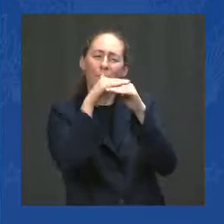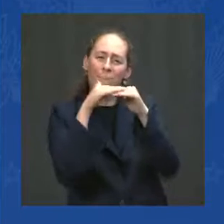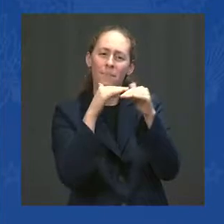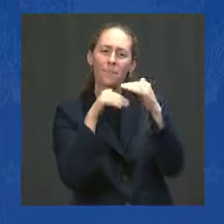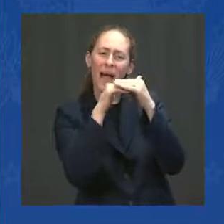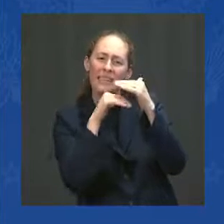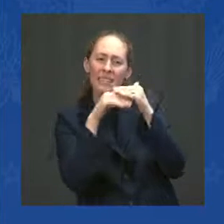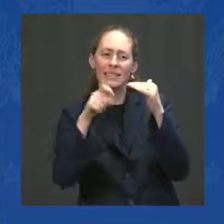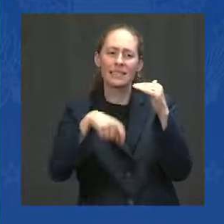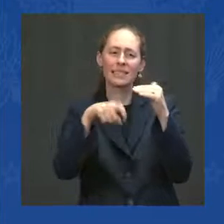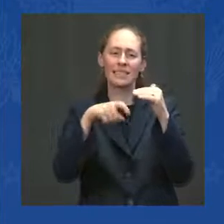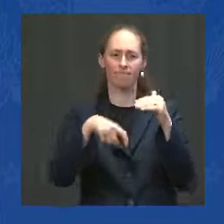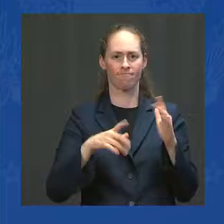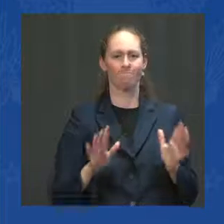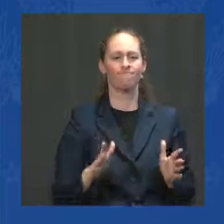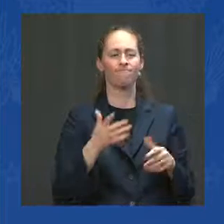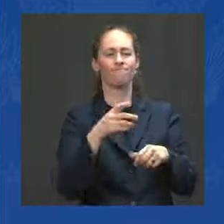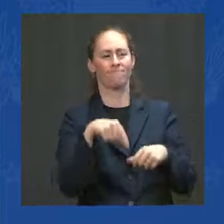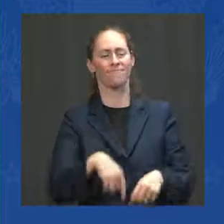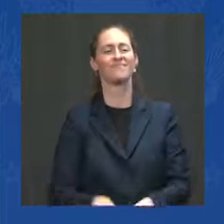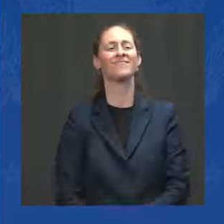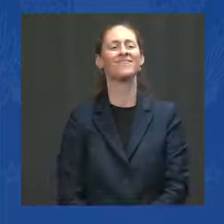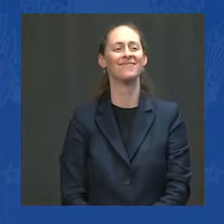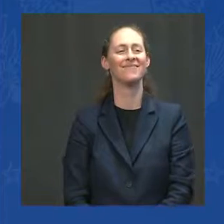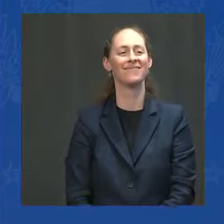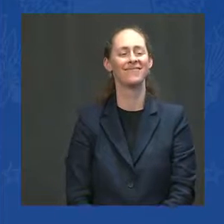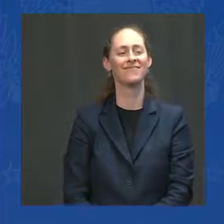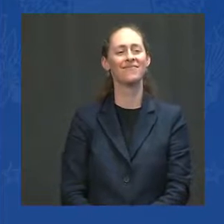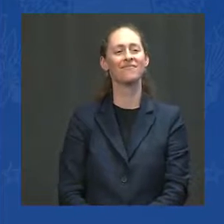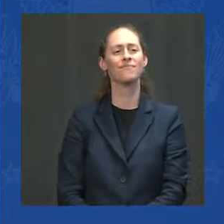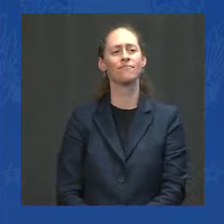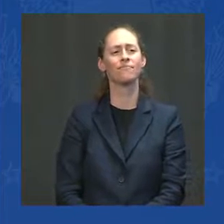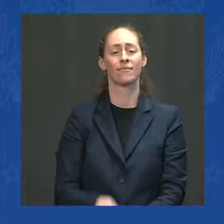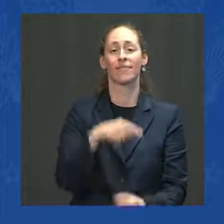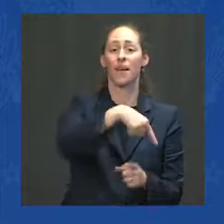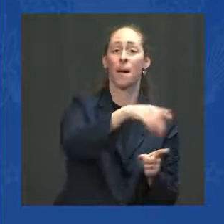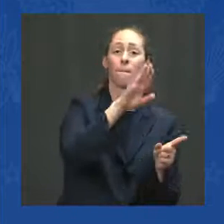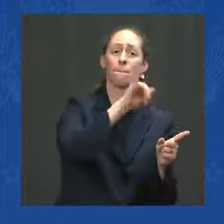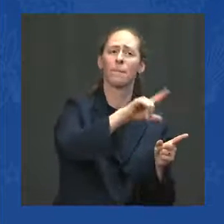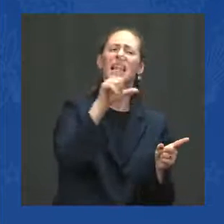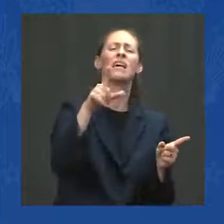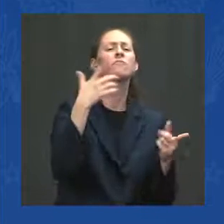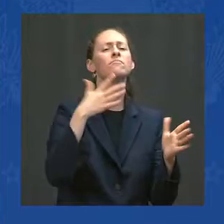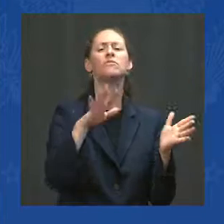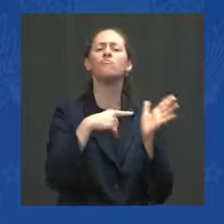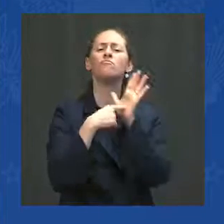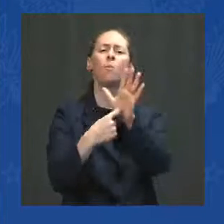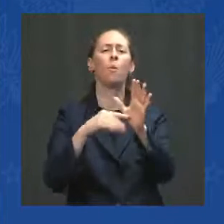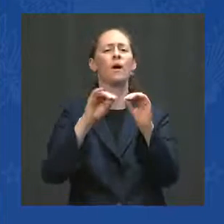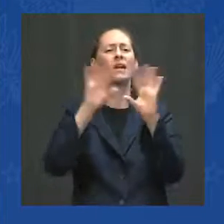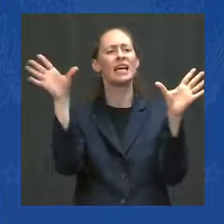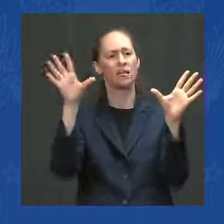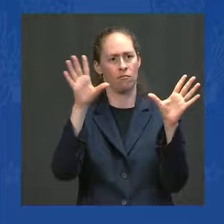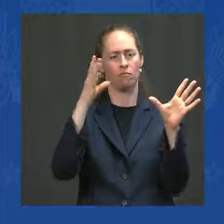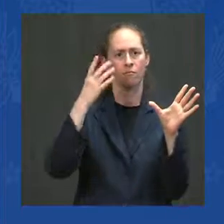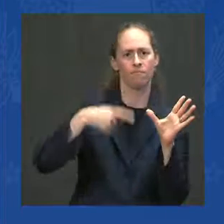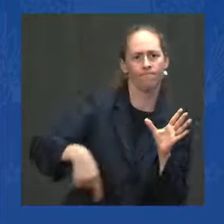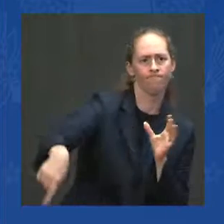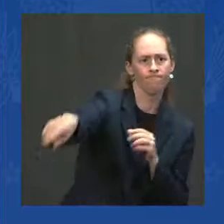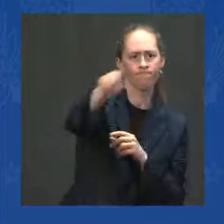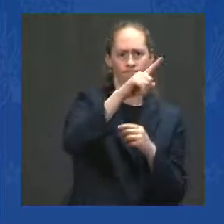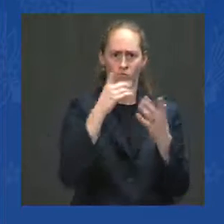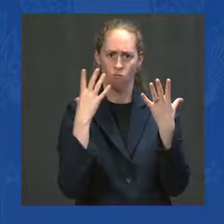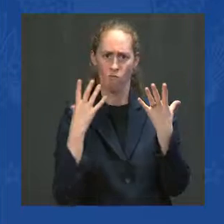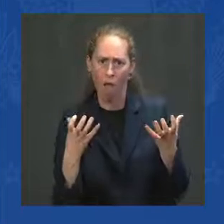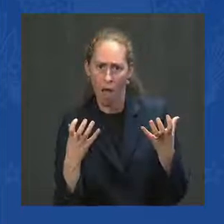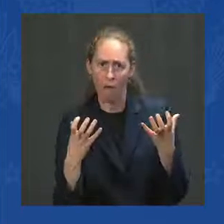I truly believe that this bill proves the voice of the people will be heard, and we can all come together to make a difference in